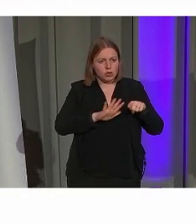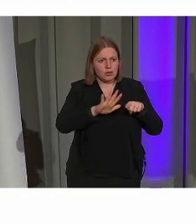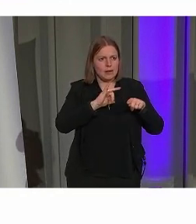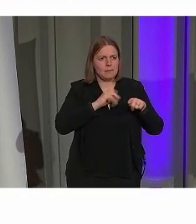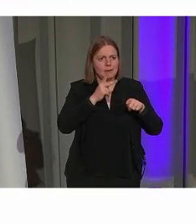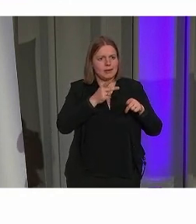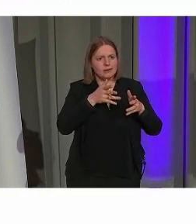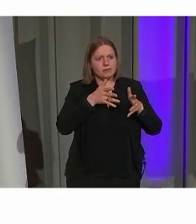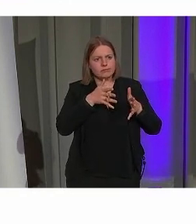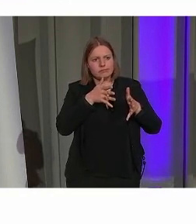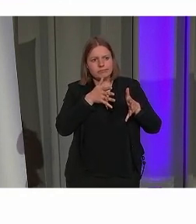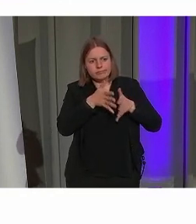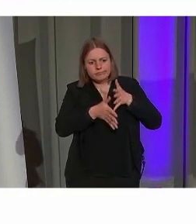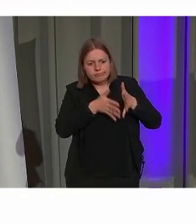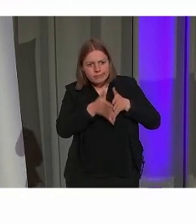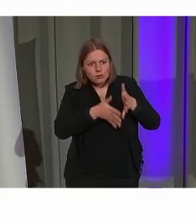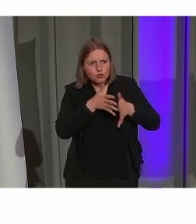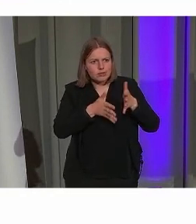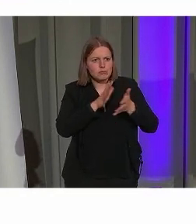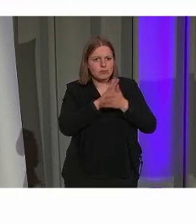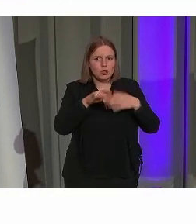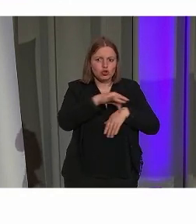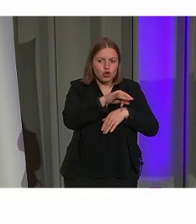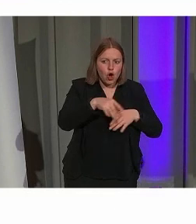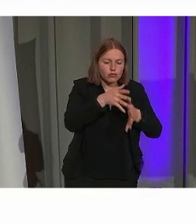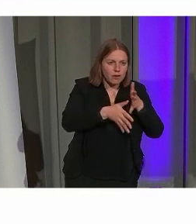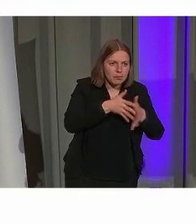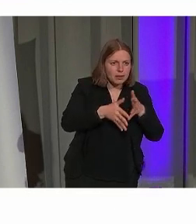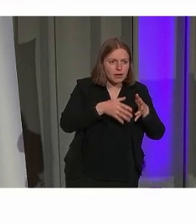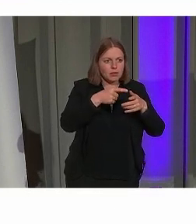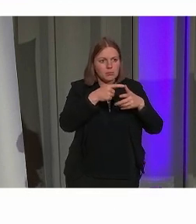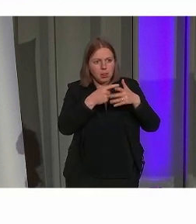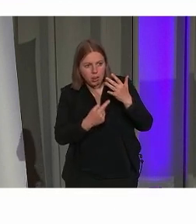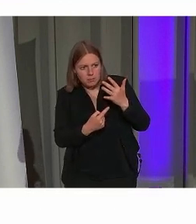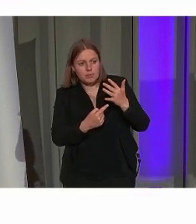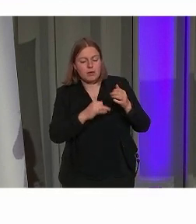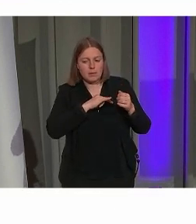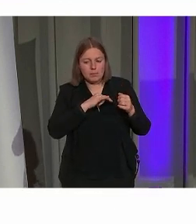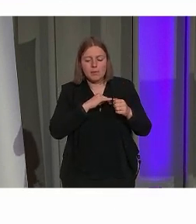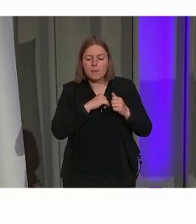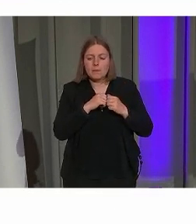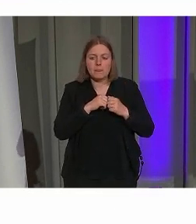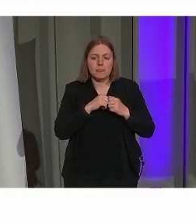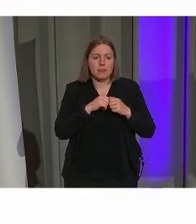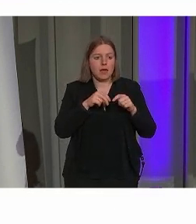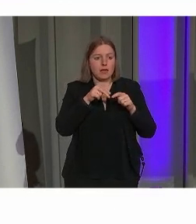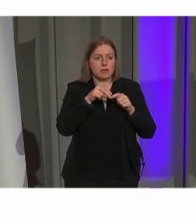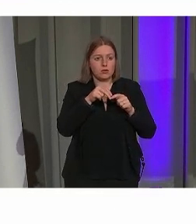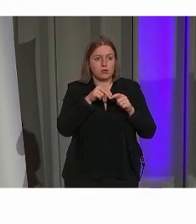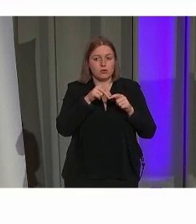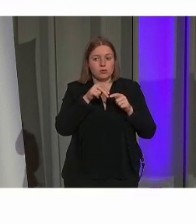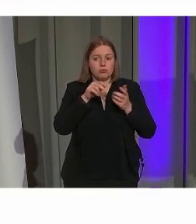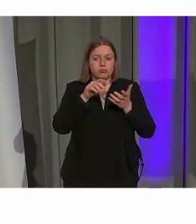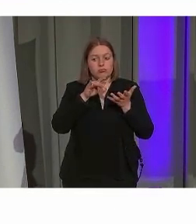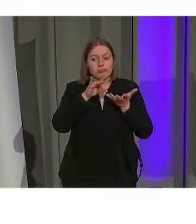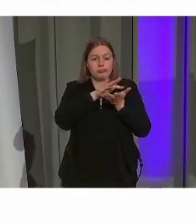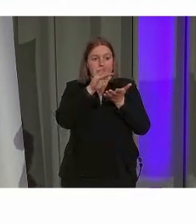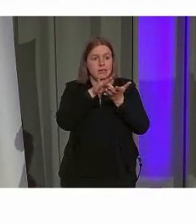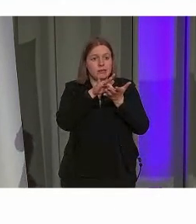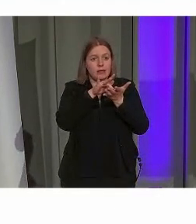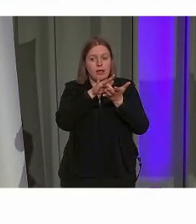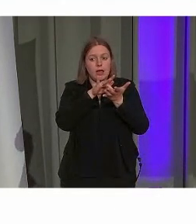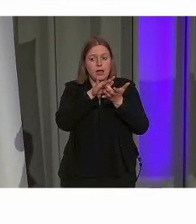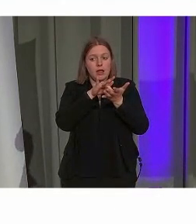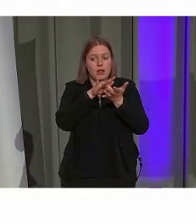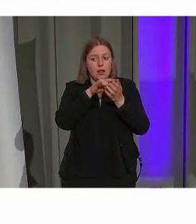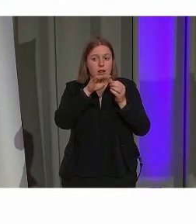all salting factories and homes, but today only a beach. And in the central part, the